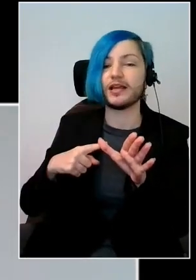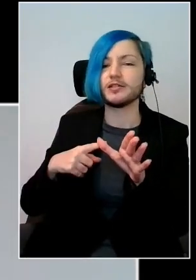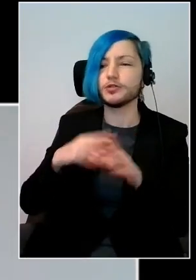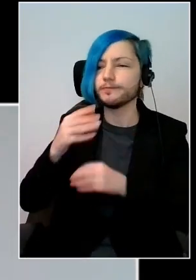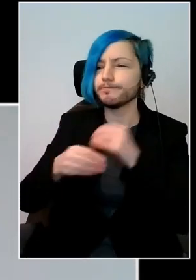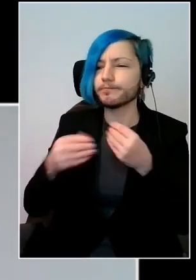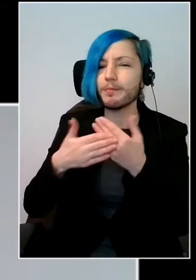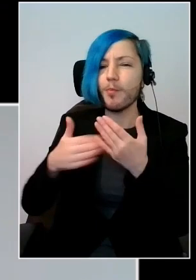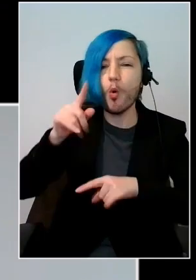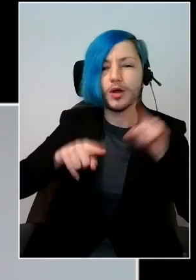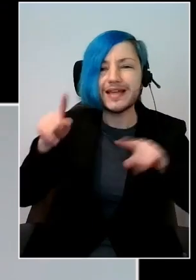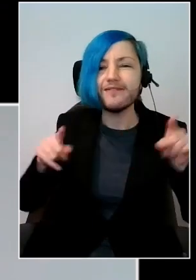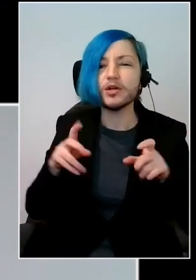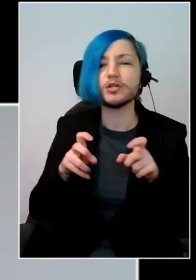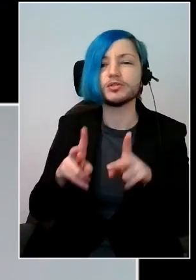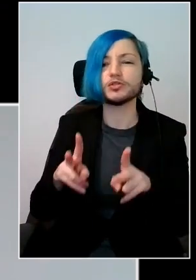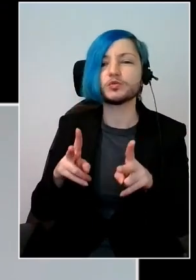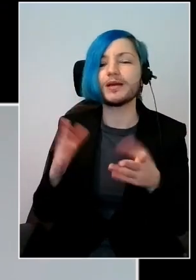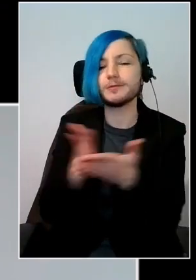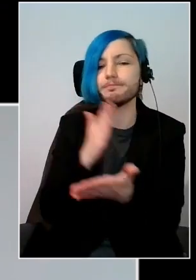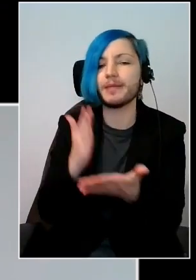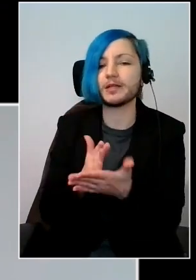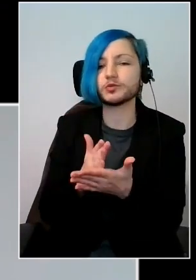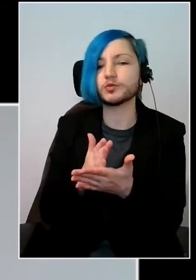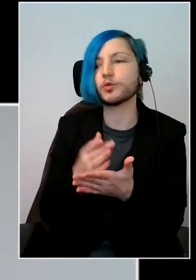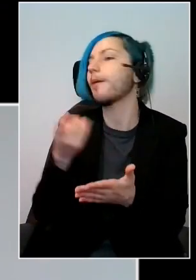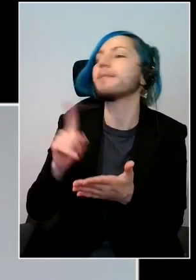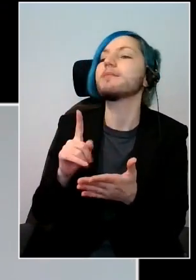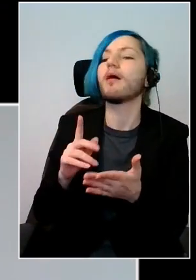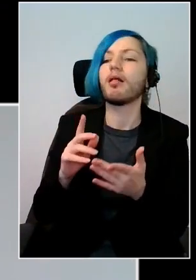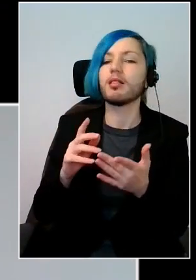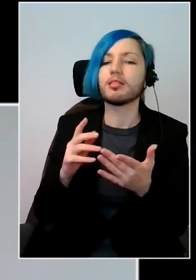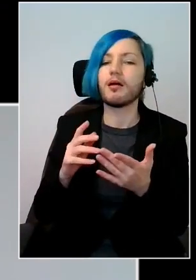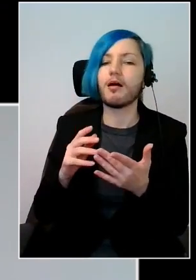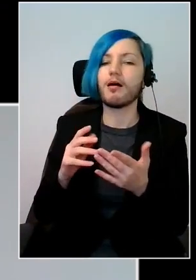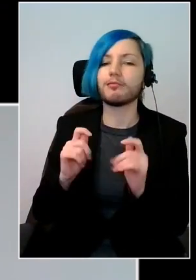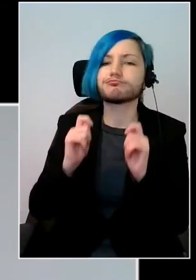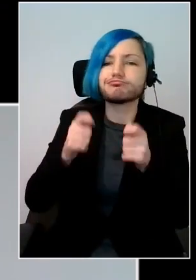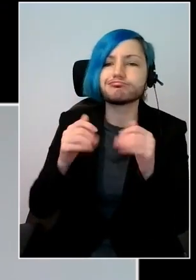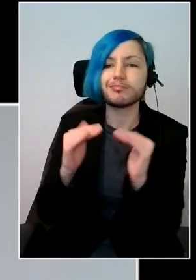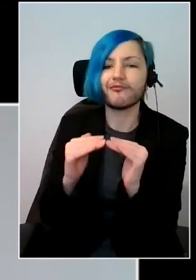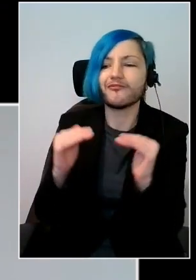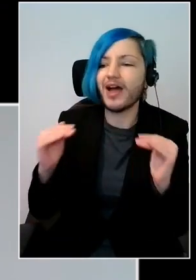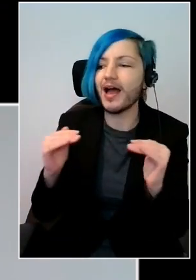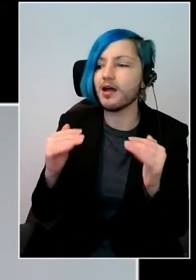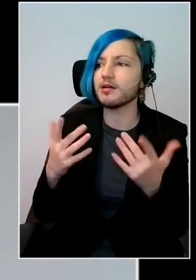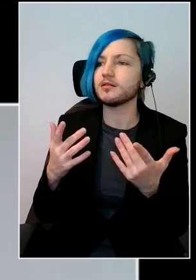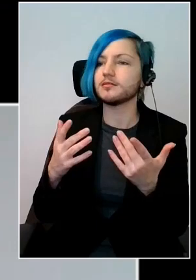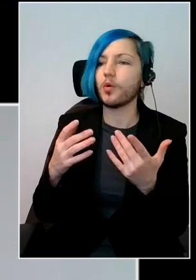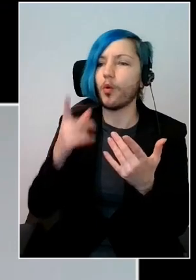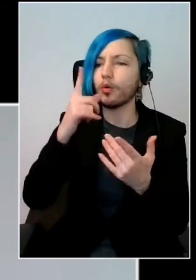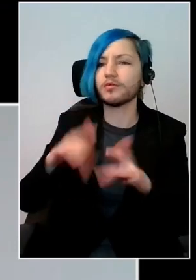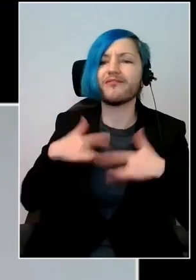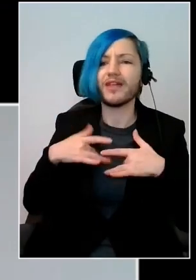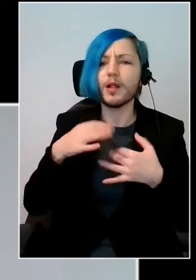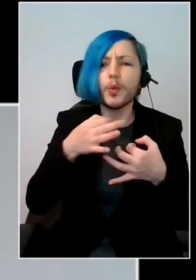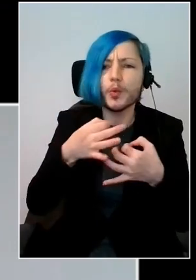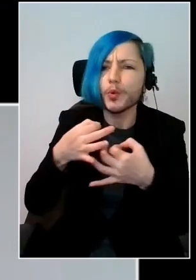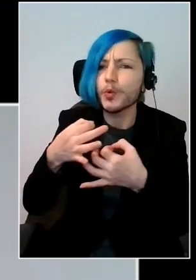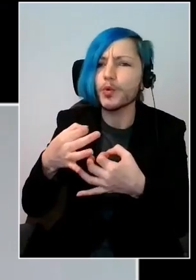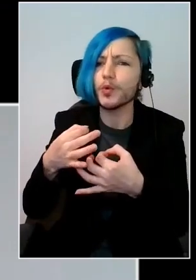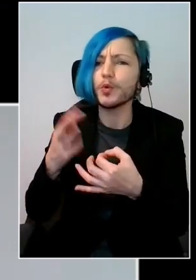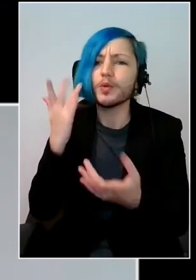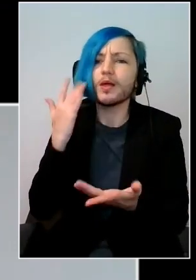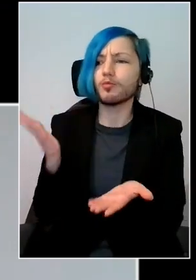of ensuring that people are fairly treated in the attraction, and then when they come through the doors and when they come through